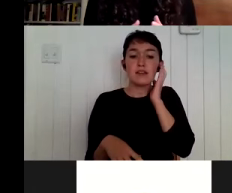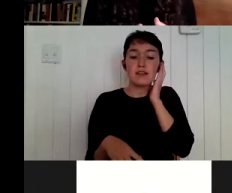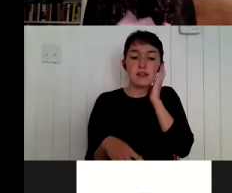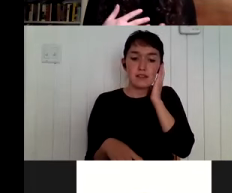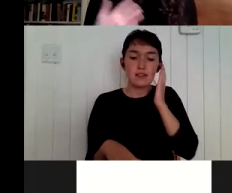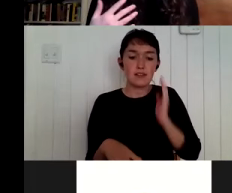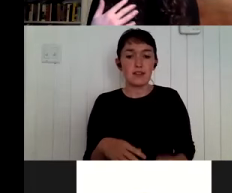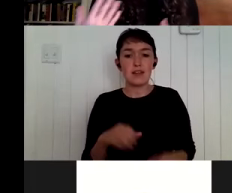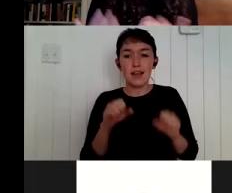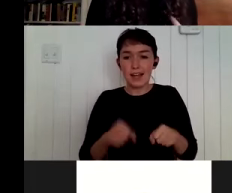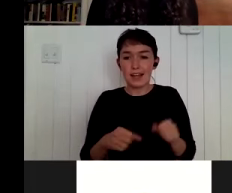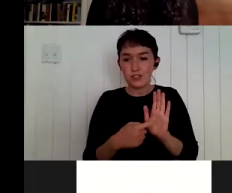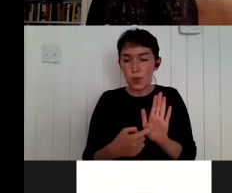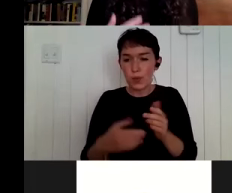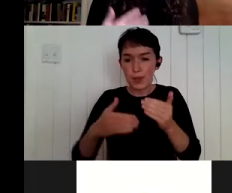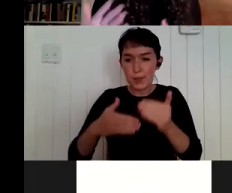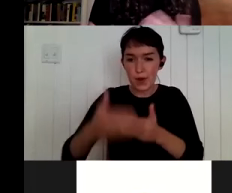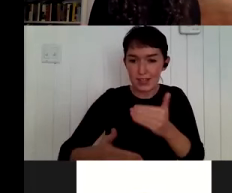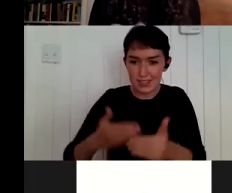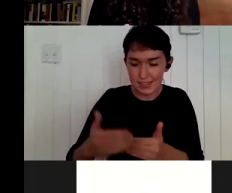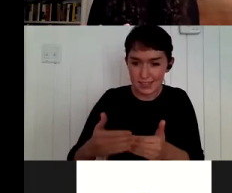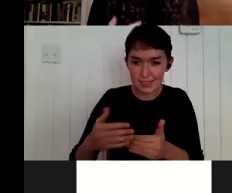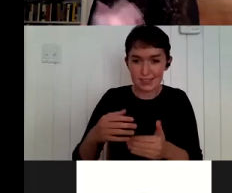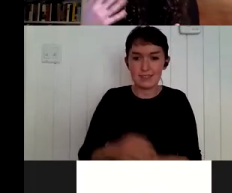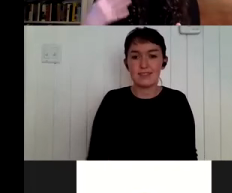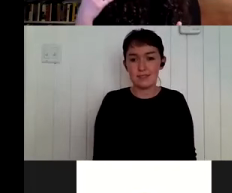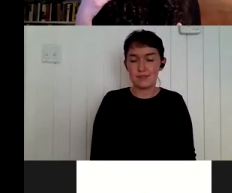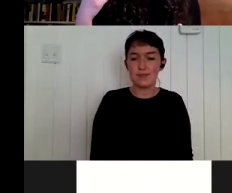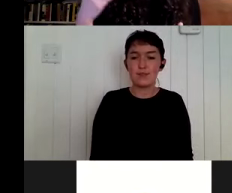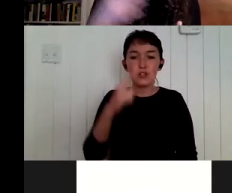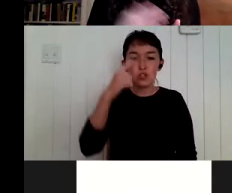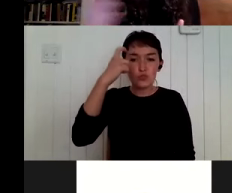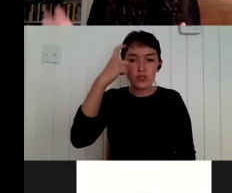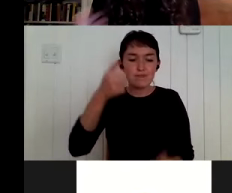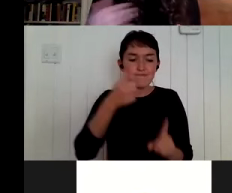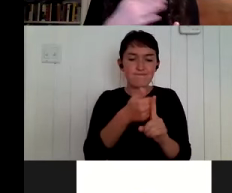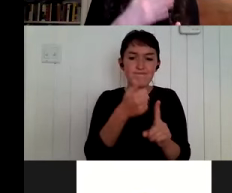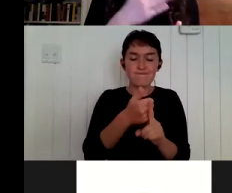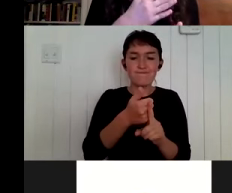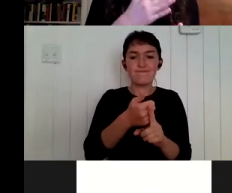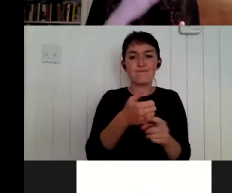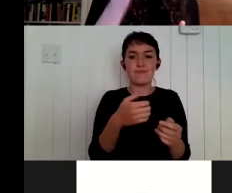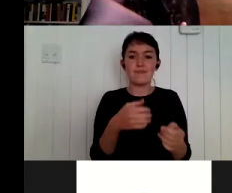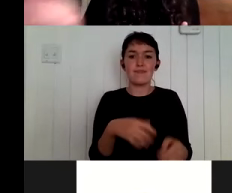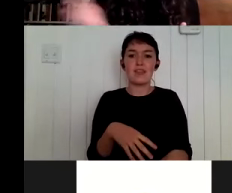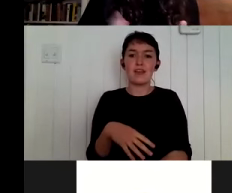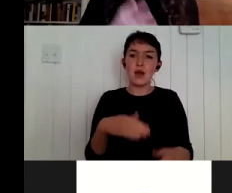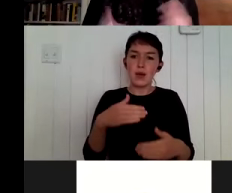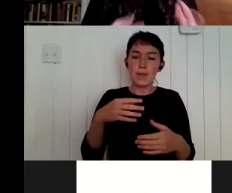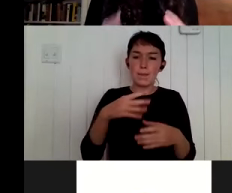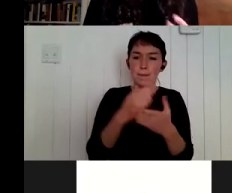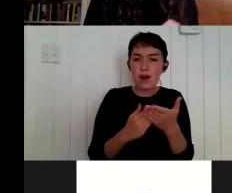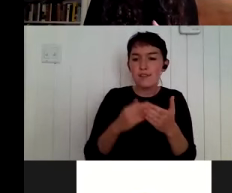dreams might be sort of a byproduct of this process of sort of storing in this across